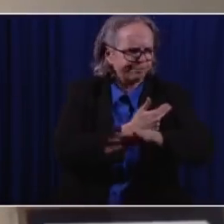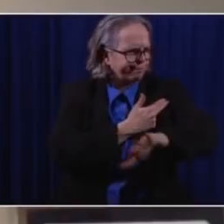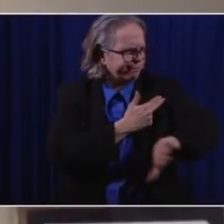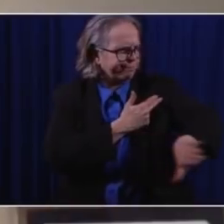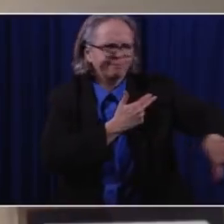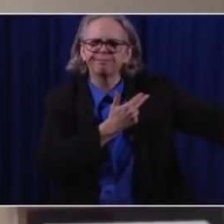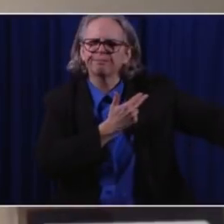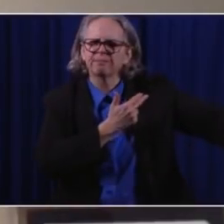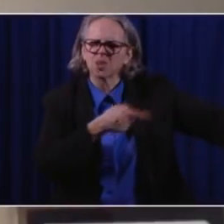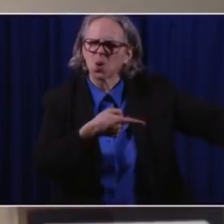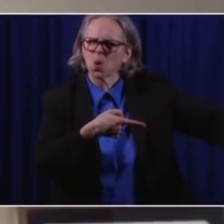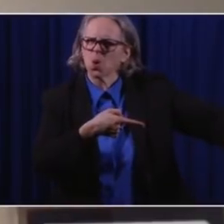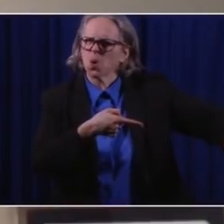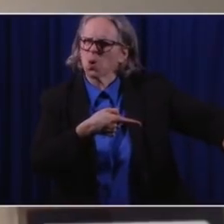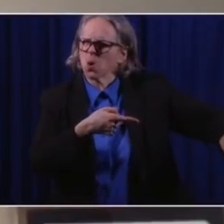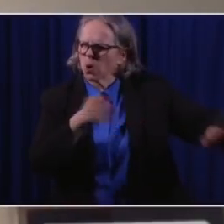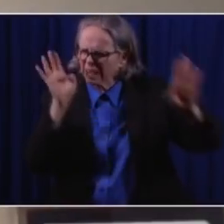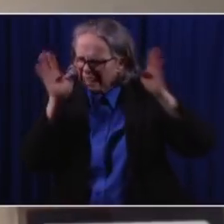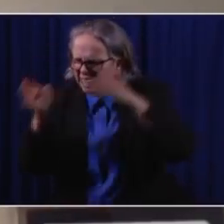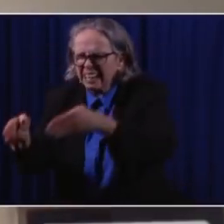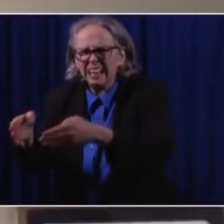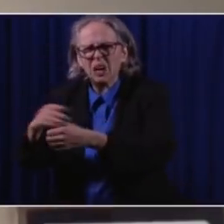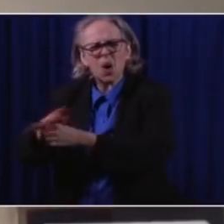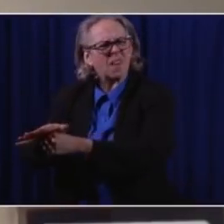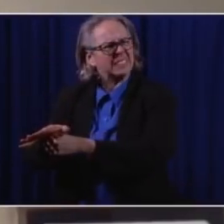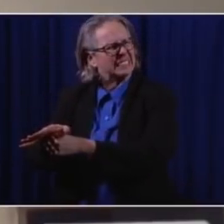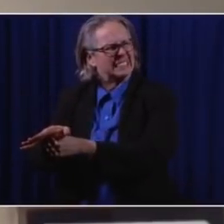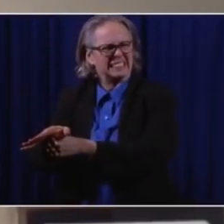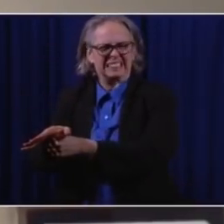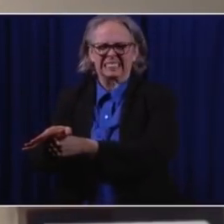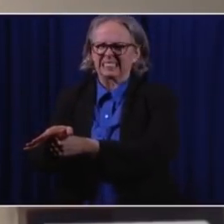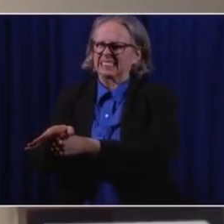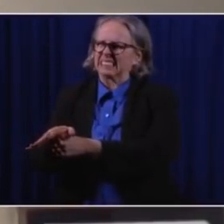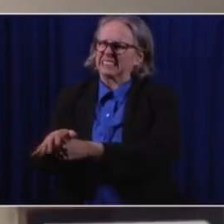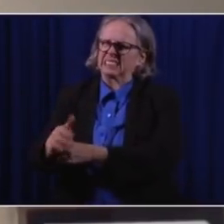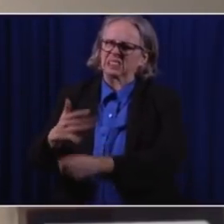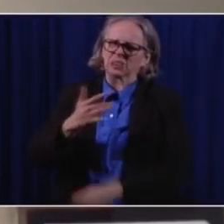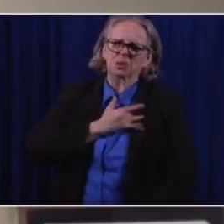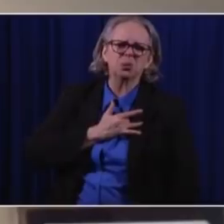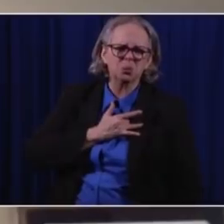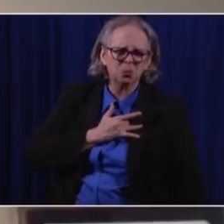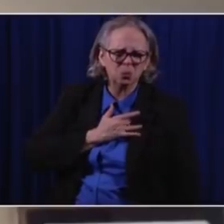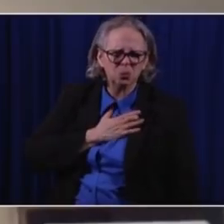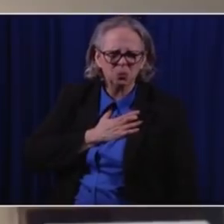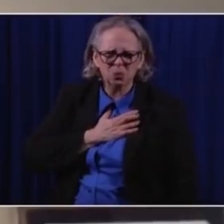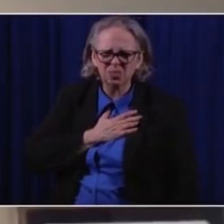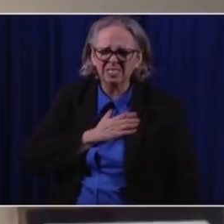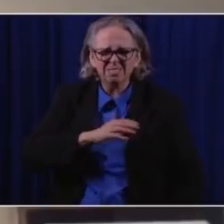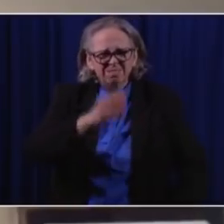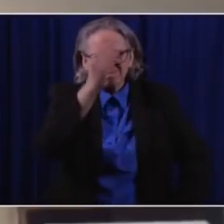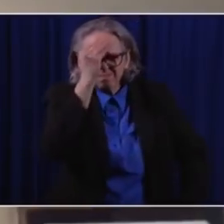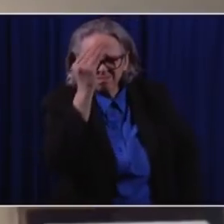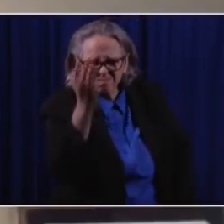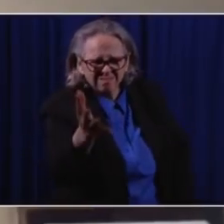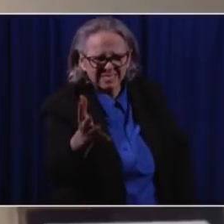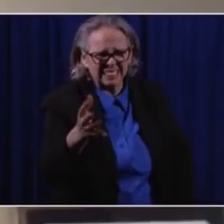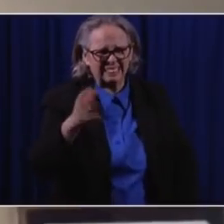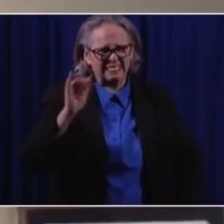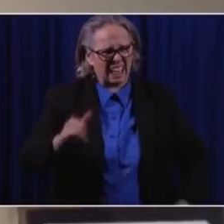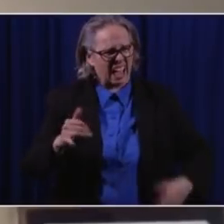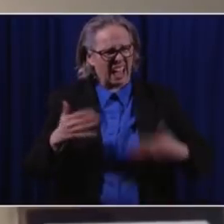of the COVID that is coming into their hospitals. We recognize that decisions to delay or cancel or